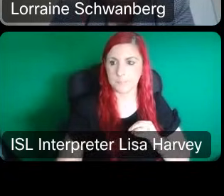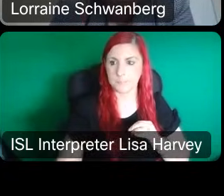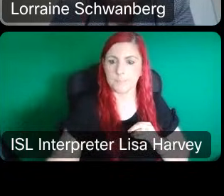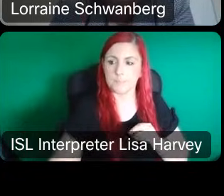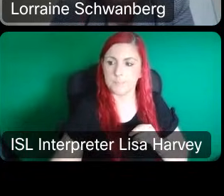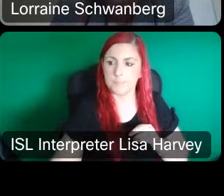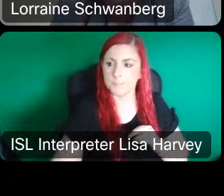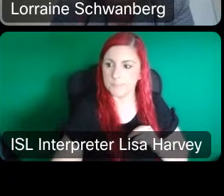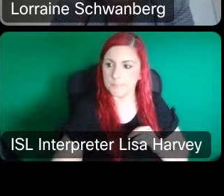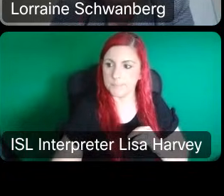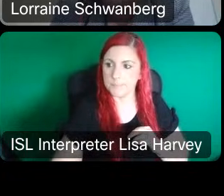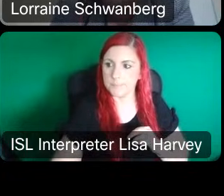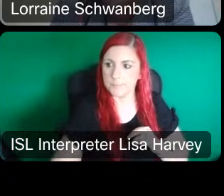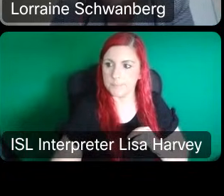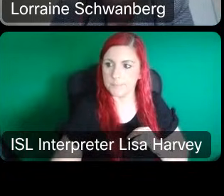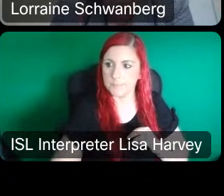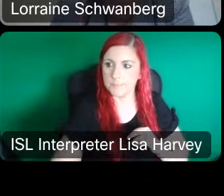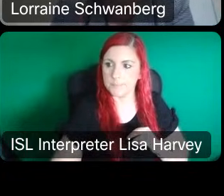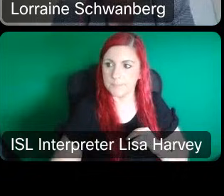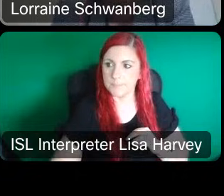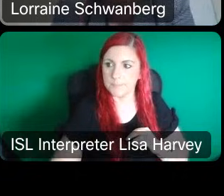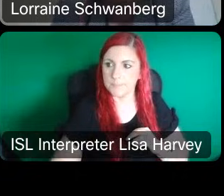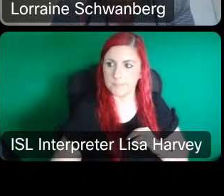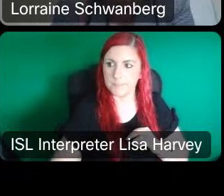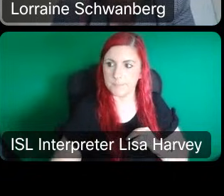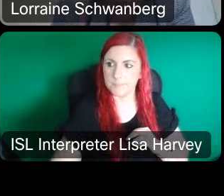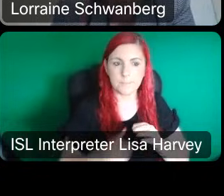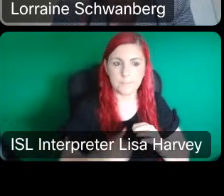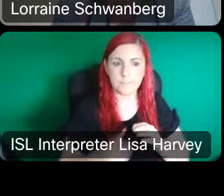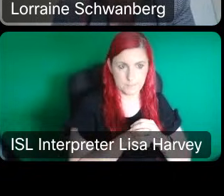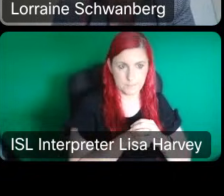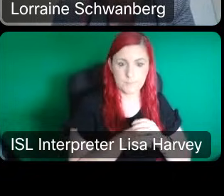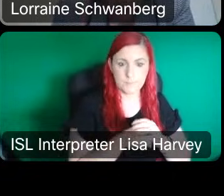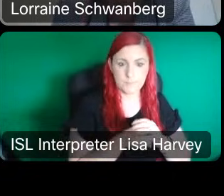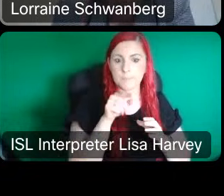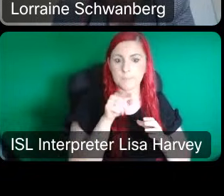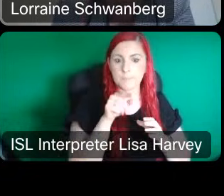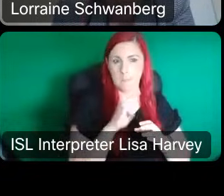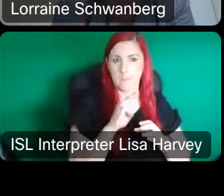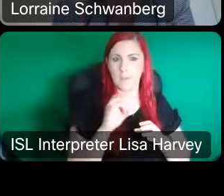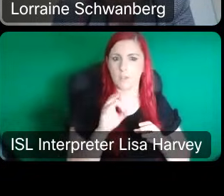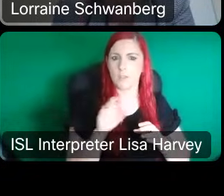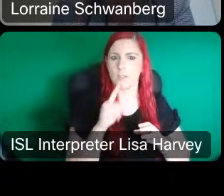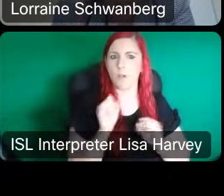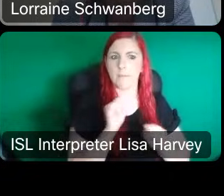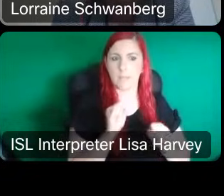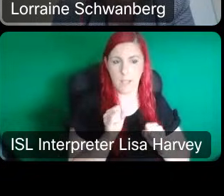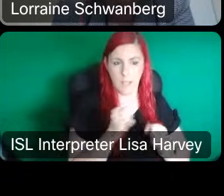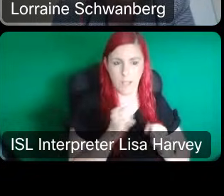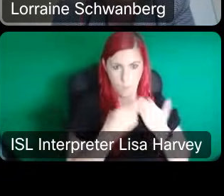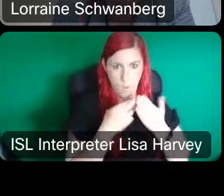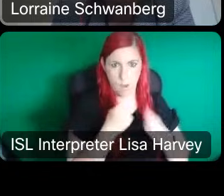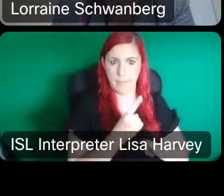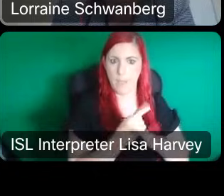And then, as per the requirements of the PPPG, we very much captured the requirements of the policy